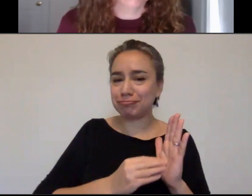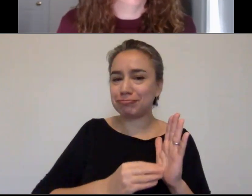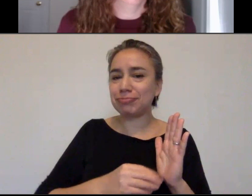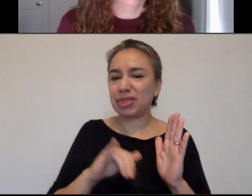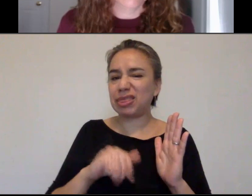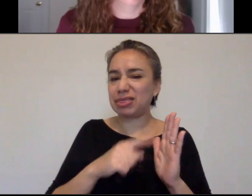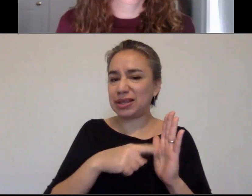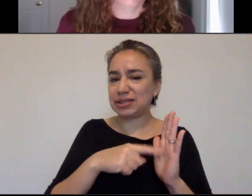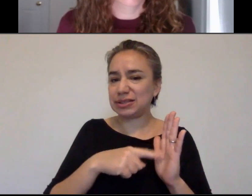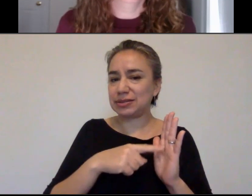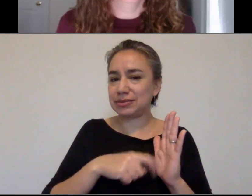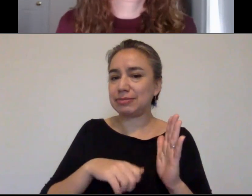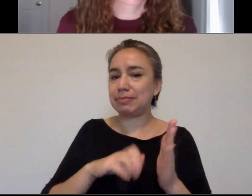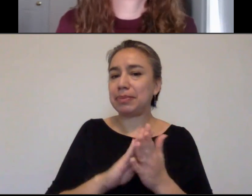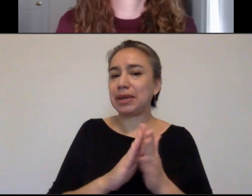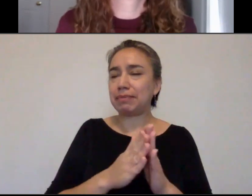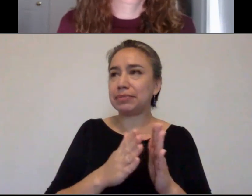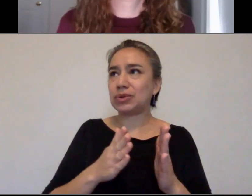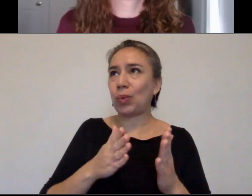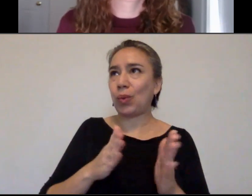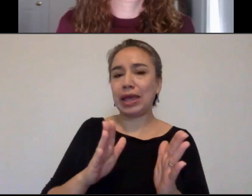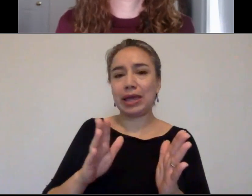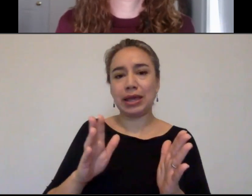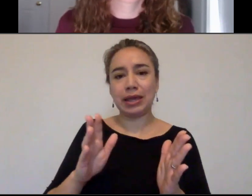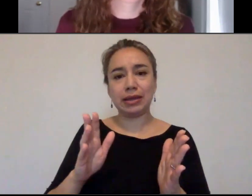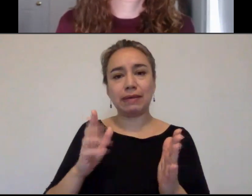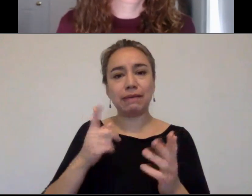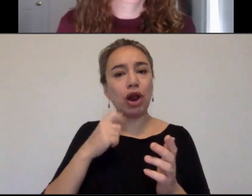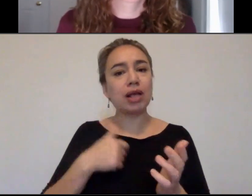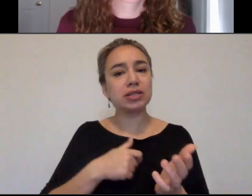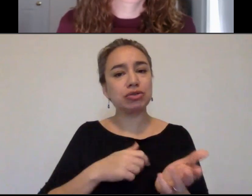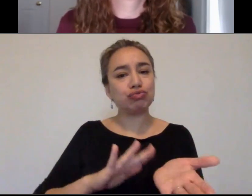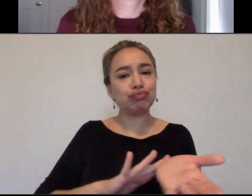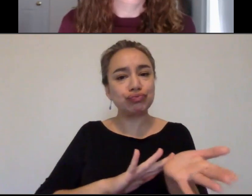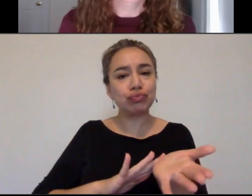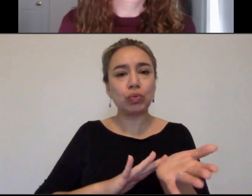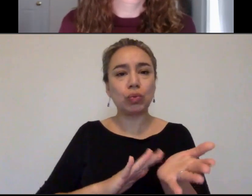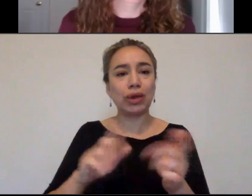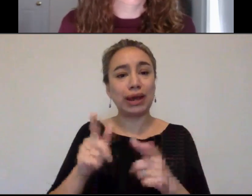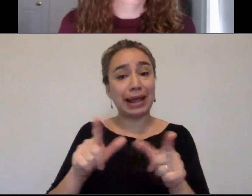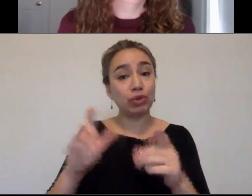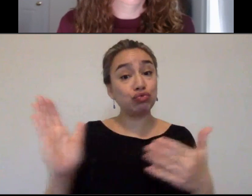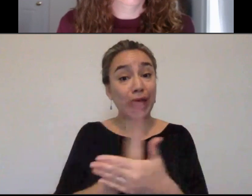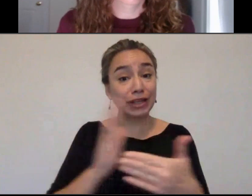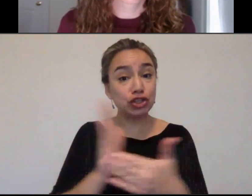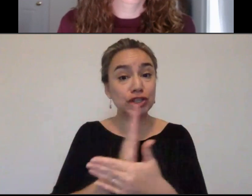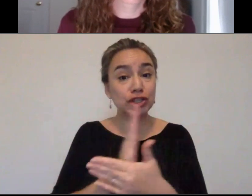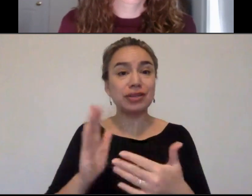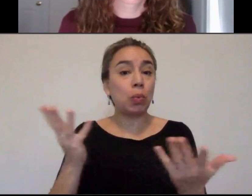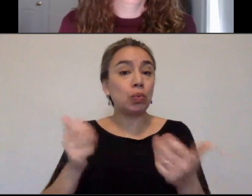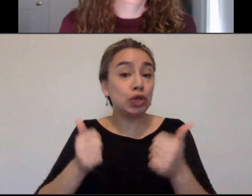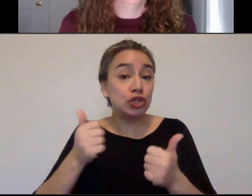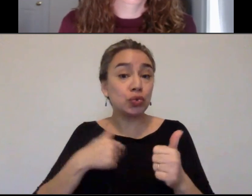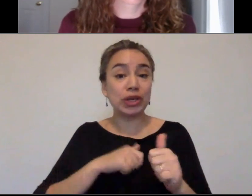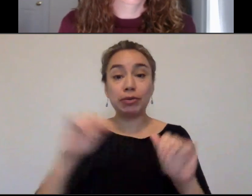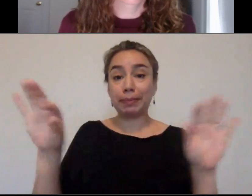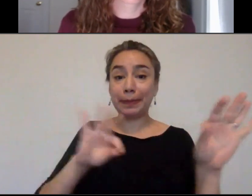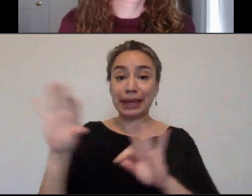to gauge what the range of languages are and what languages we might be able to pull from,